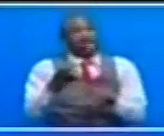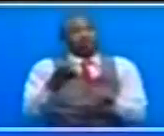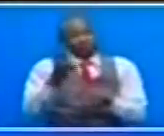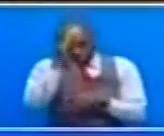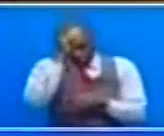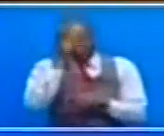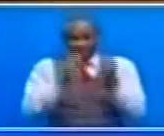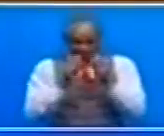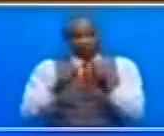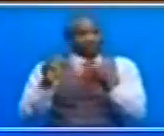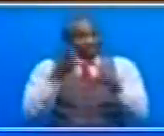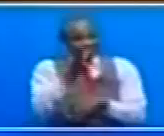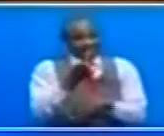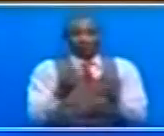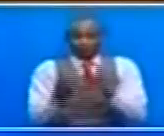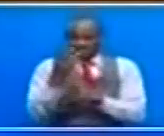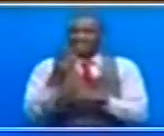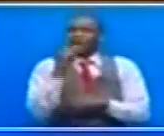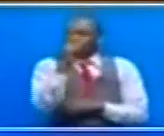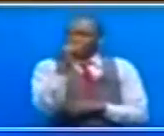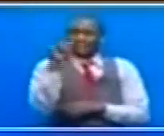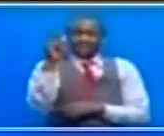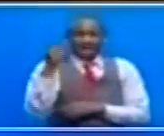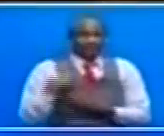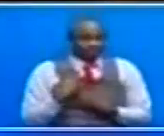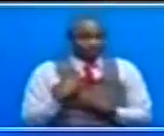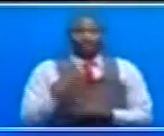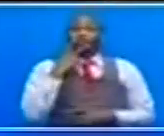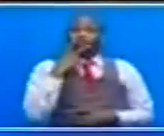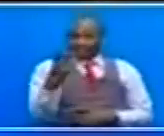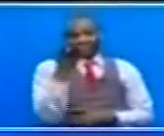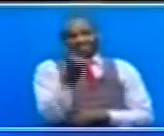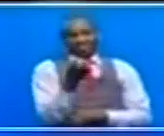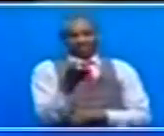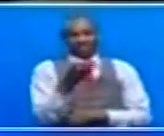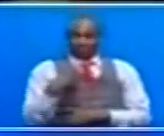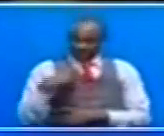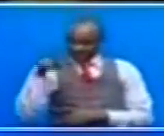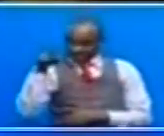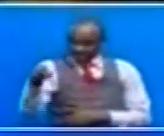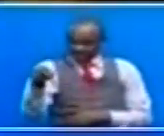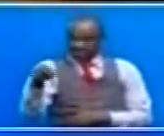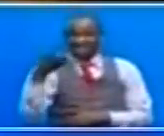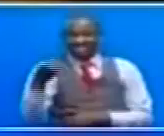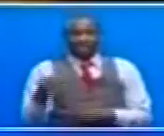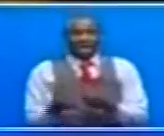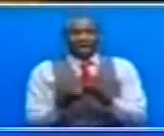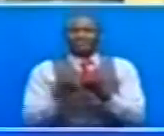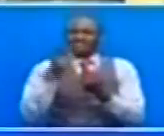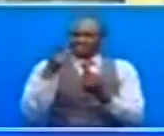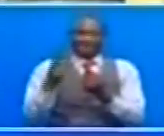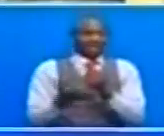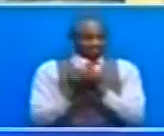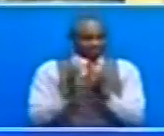over time. Today, a liter of goat milk sells for as much as 200 shillings for Charles. This has been a major